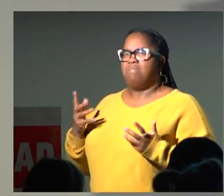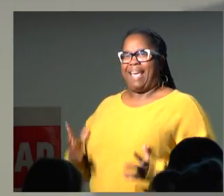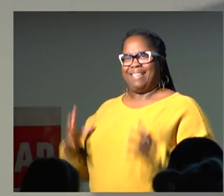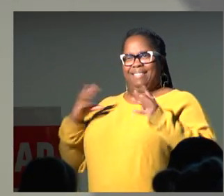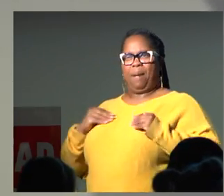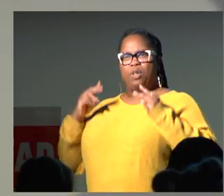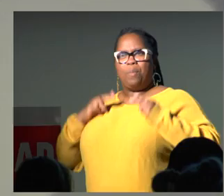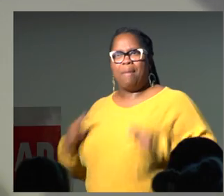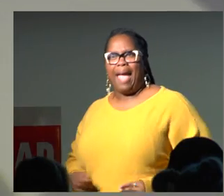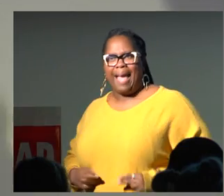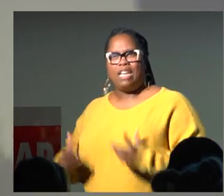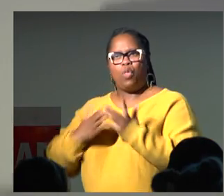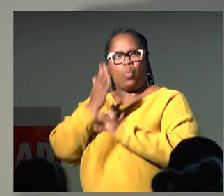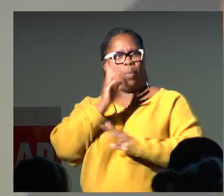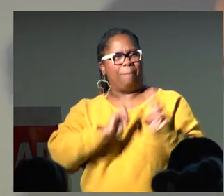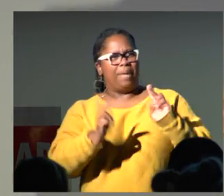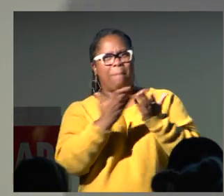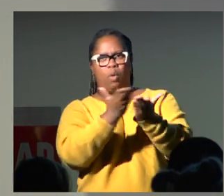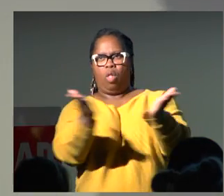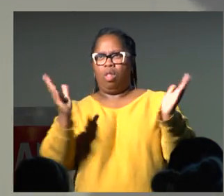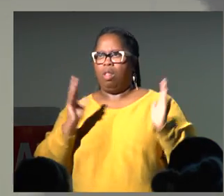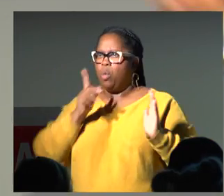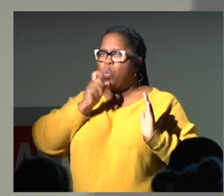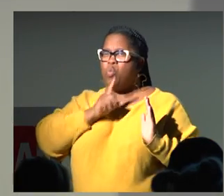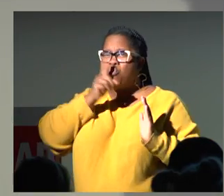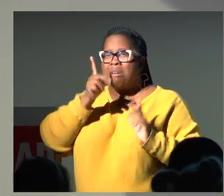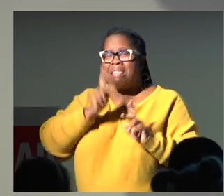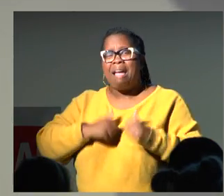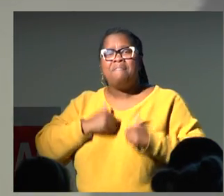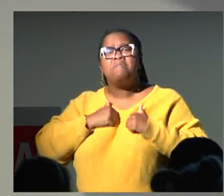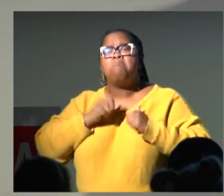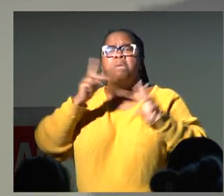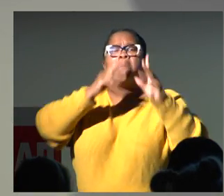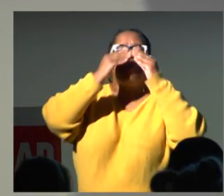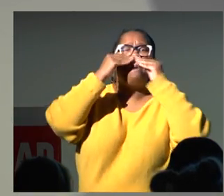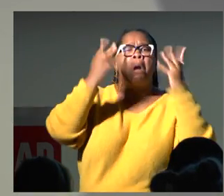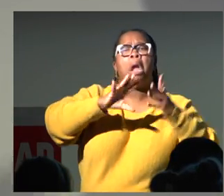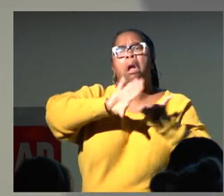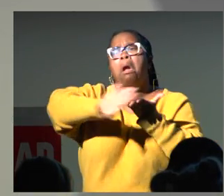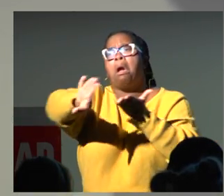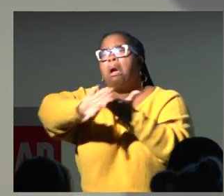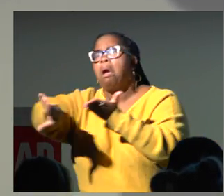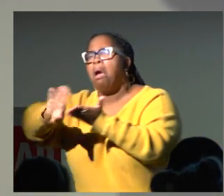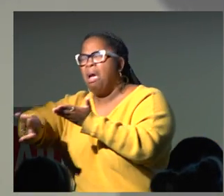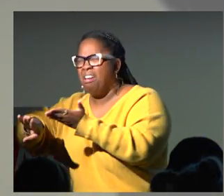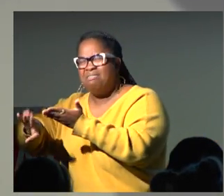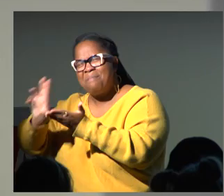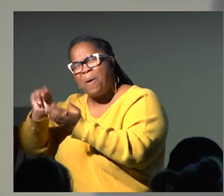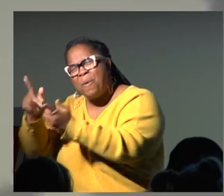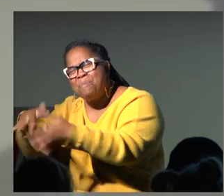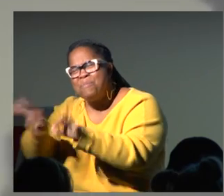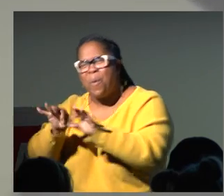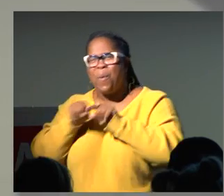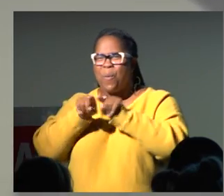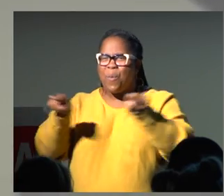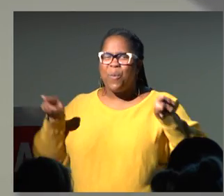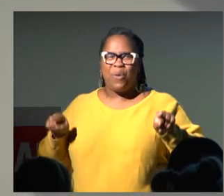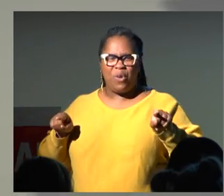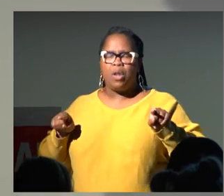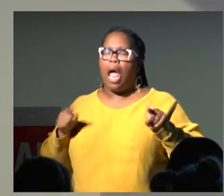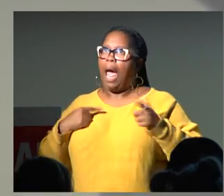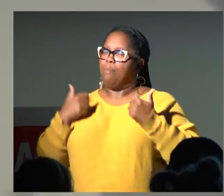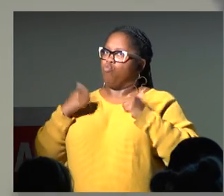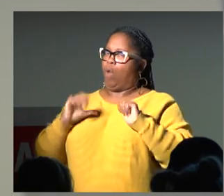through people who in real life no one cared about, right. And they too meant something. And I'm